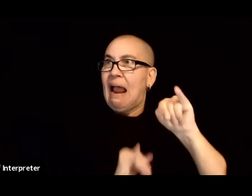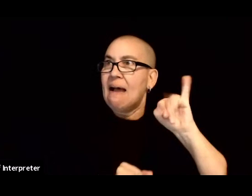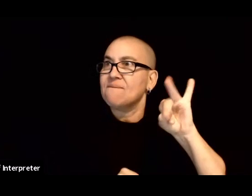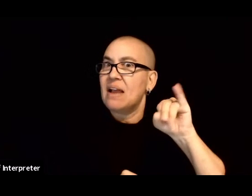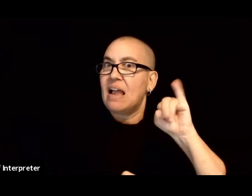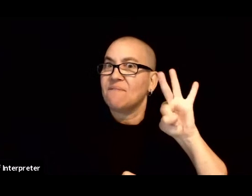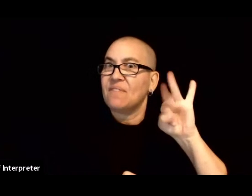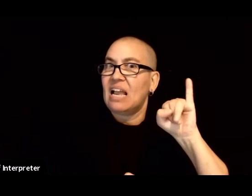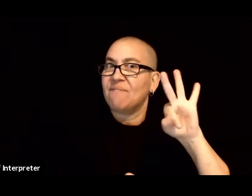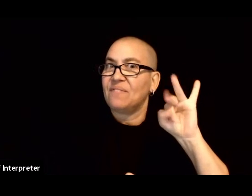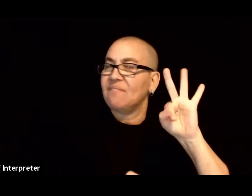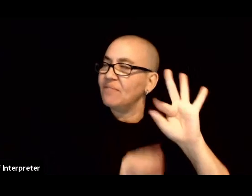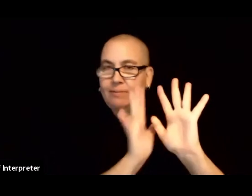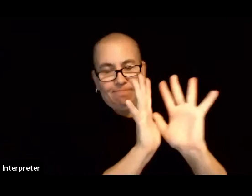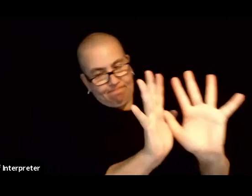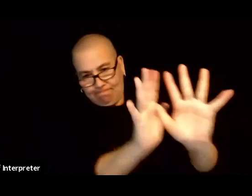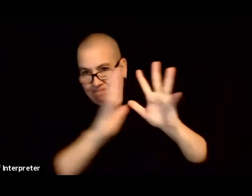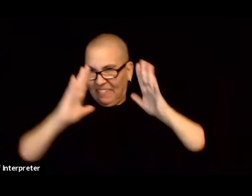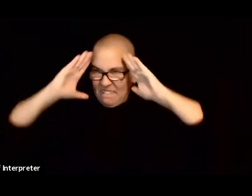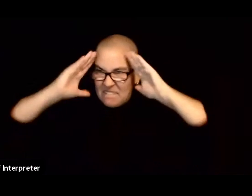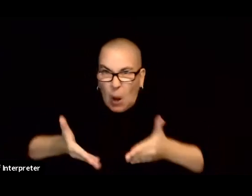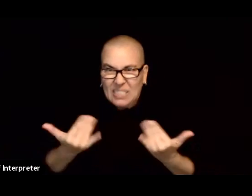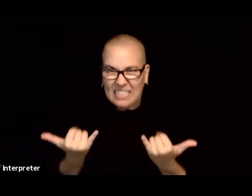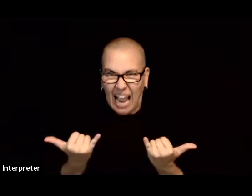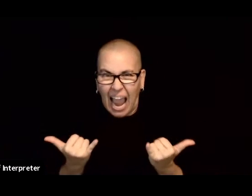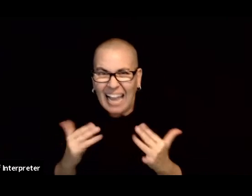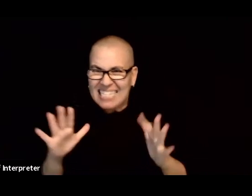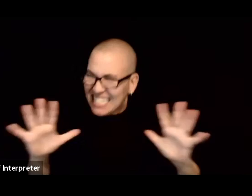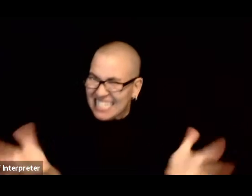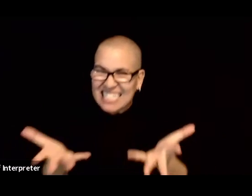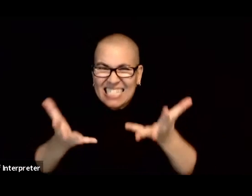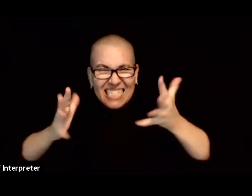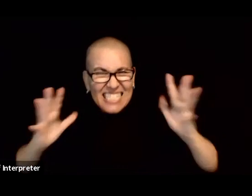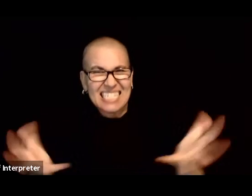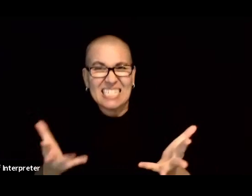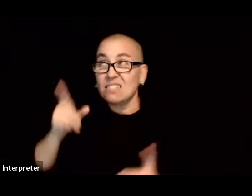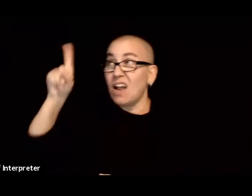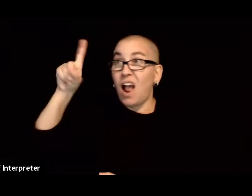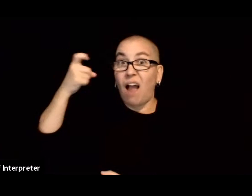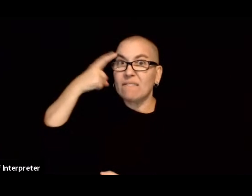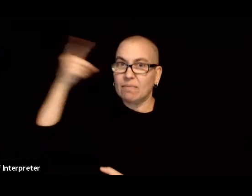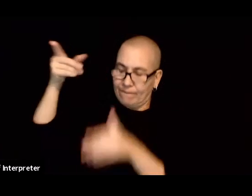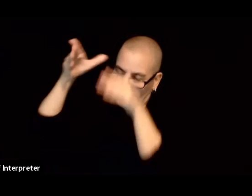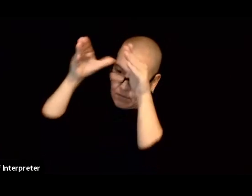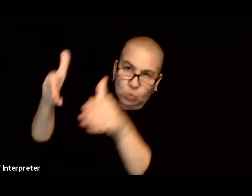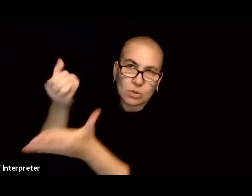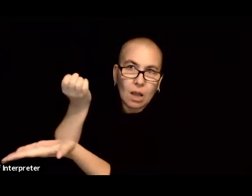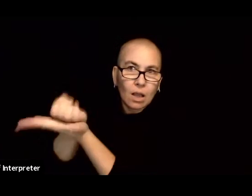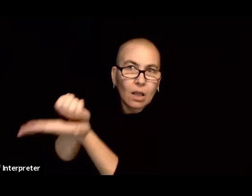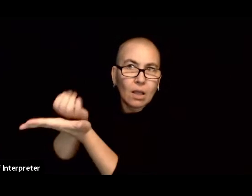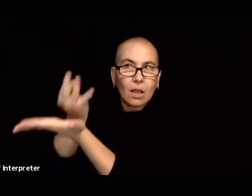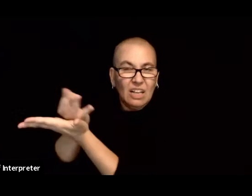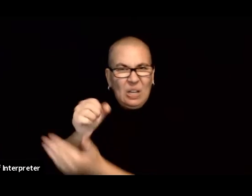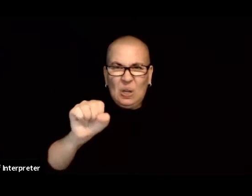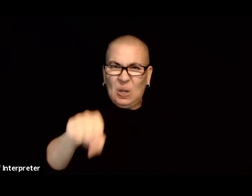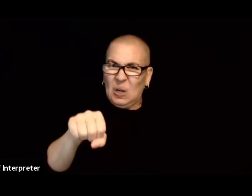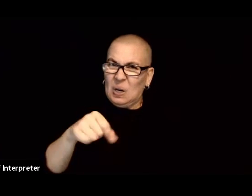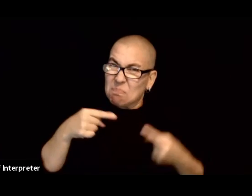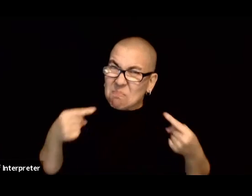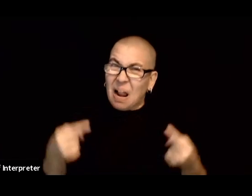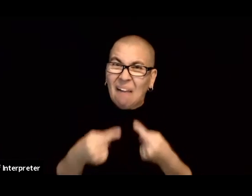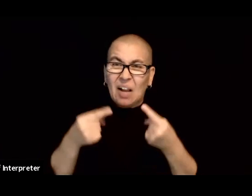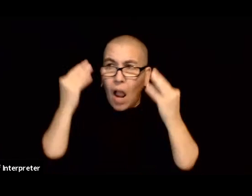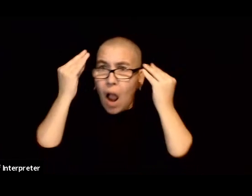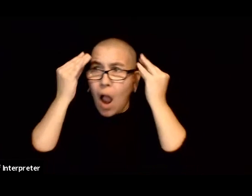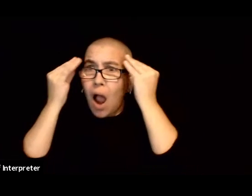things, it really pains me, because I think there's lots of things we could do collectively that would make a